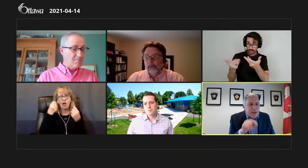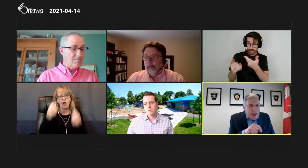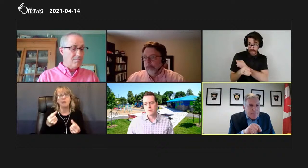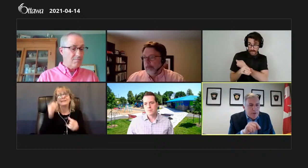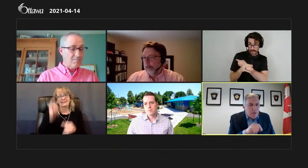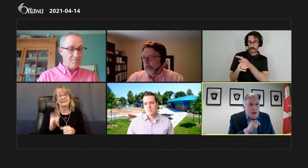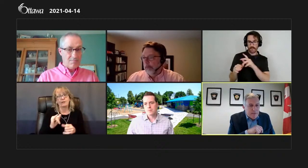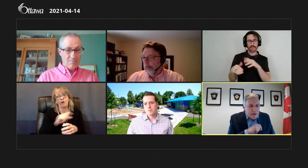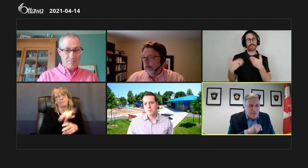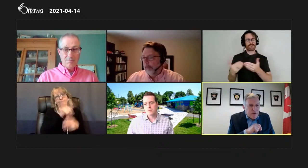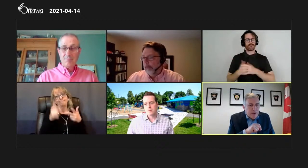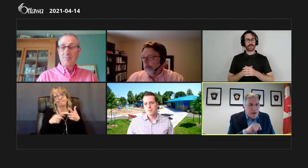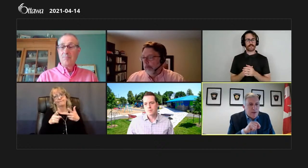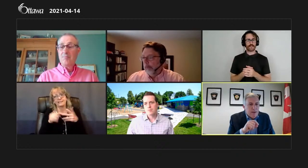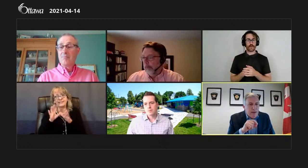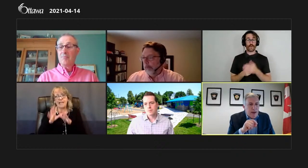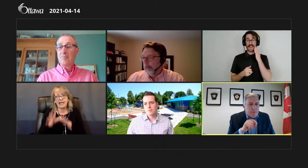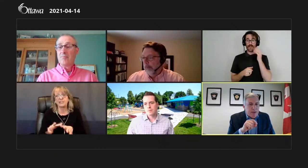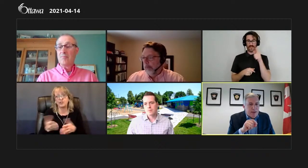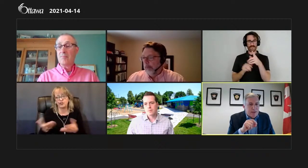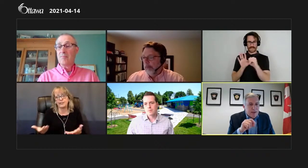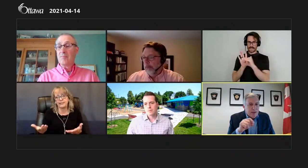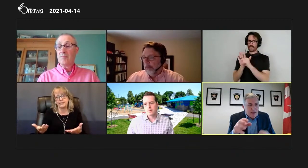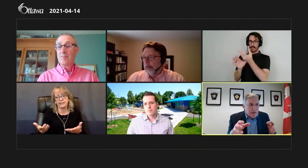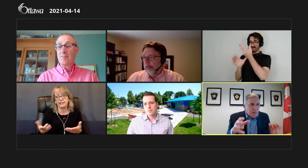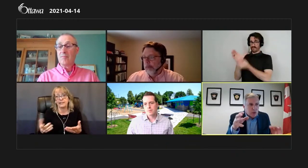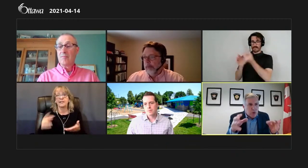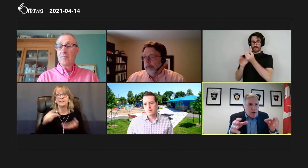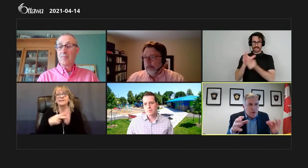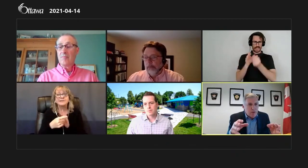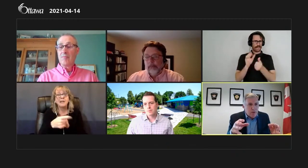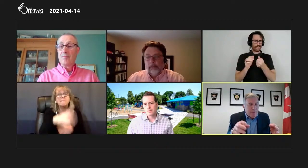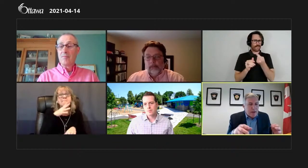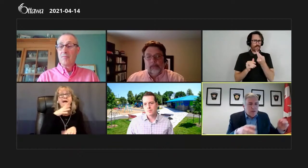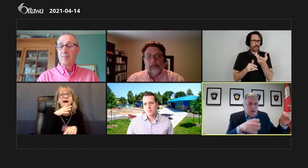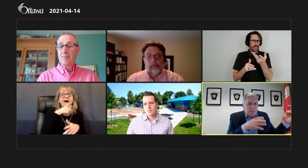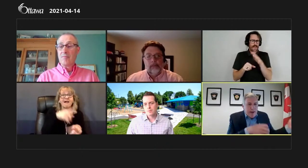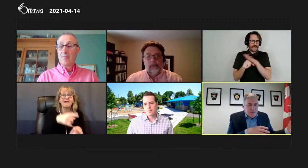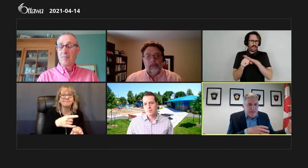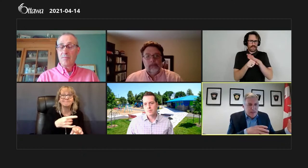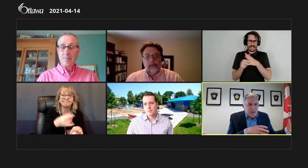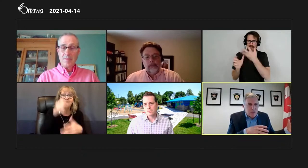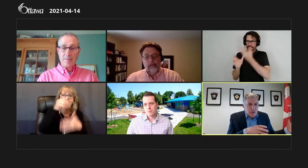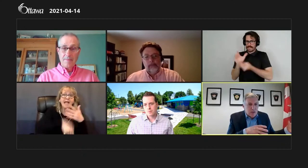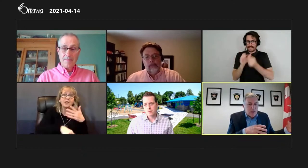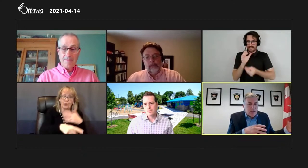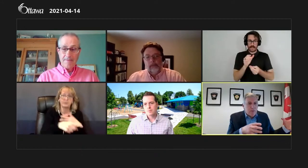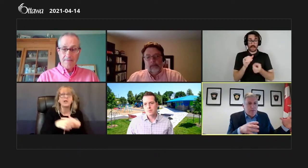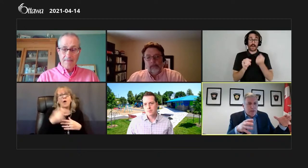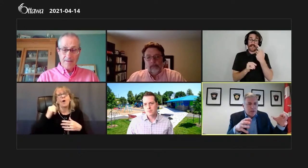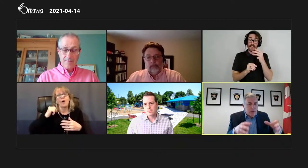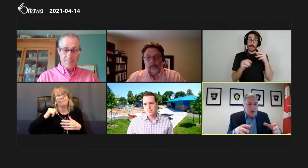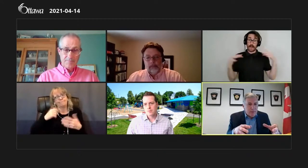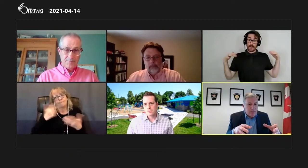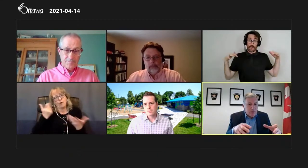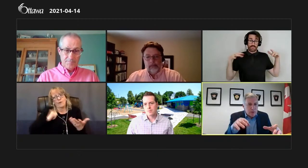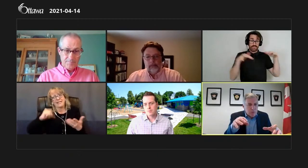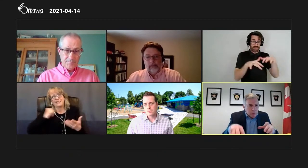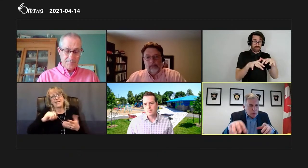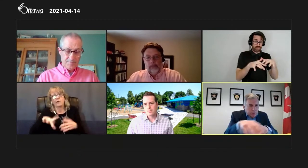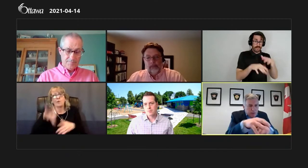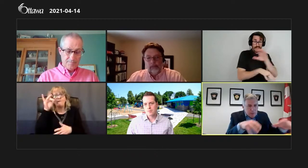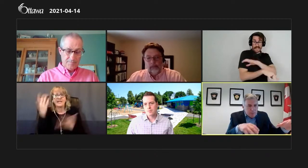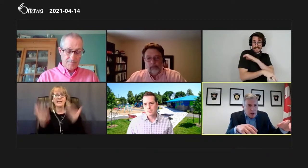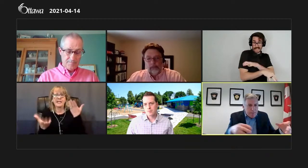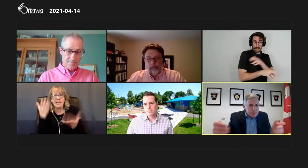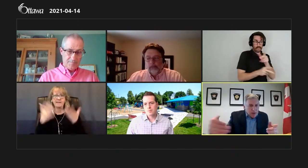the gap that you're identifying, because we're trying to do the balance. You've got the mass vaccination clinics, then we've got these 21 neighborhoods where we're